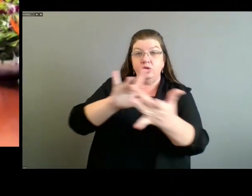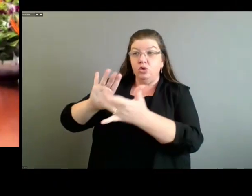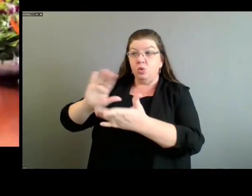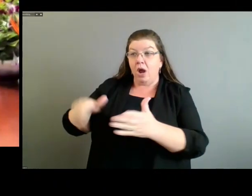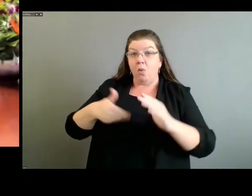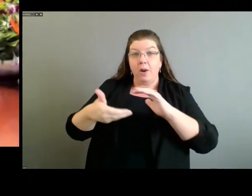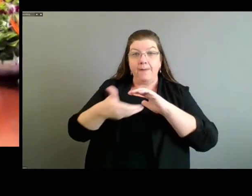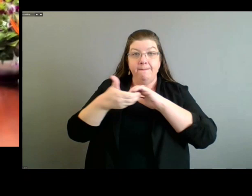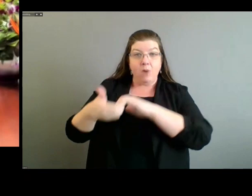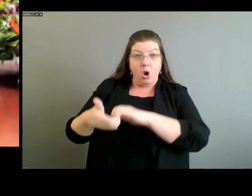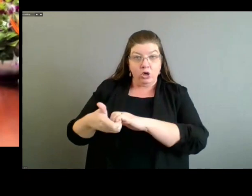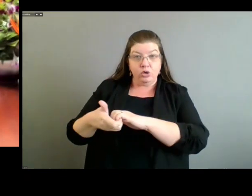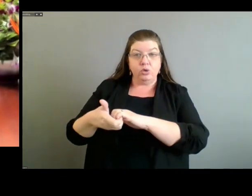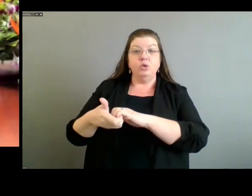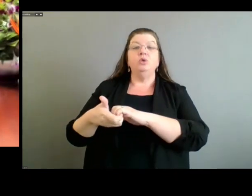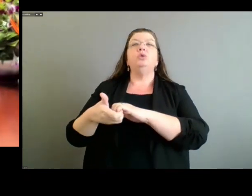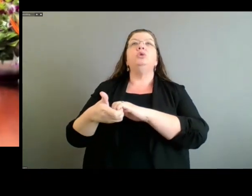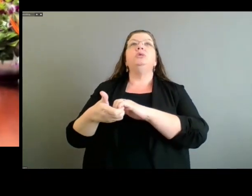partners, and